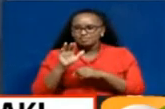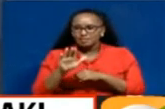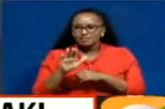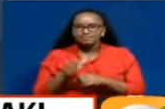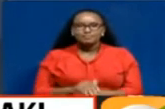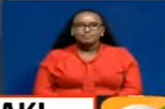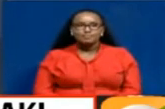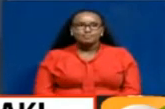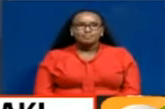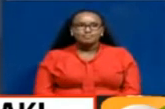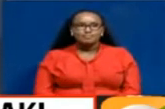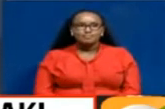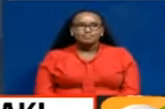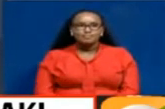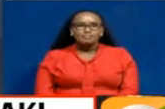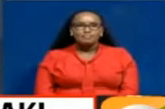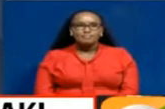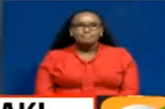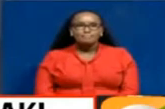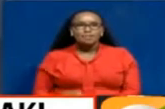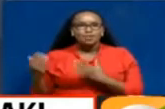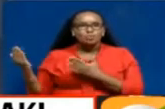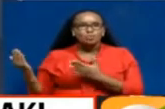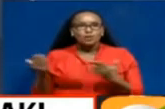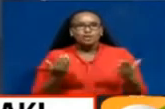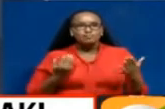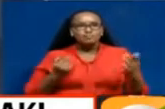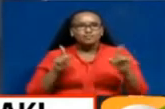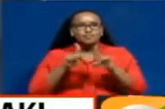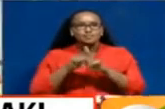and message of condolence. Welcome, my sister.